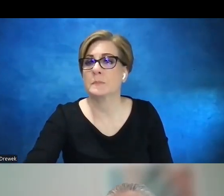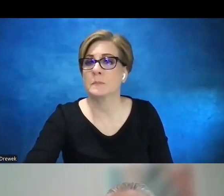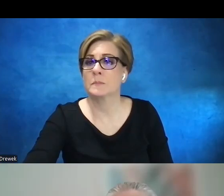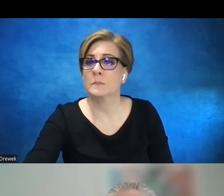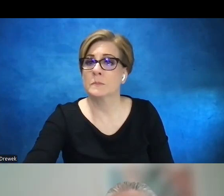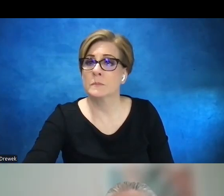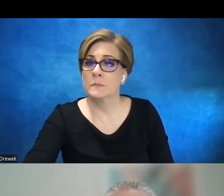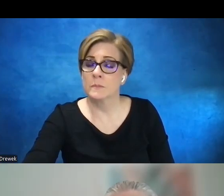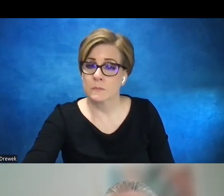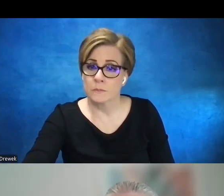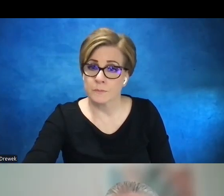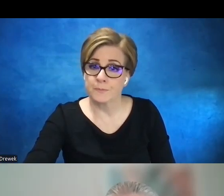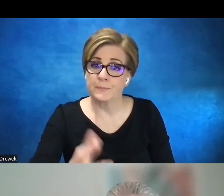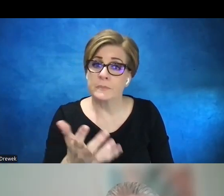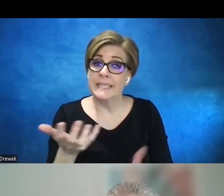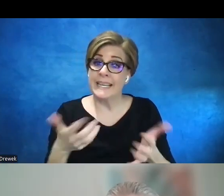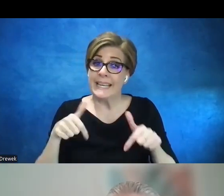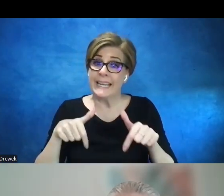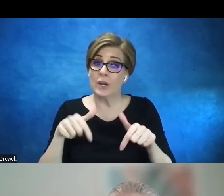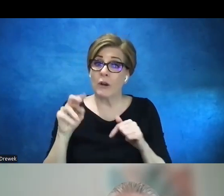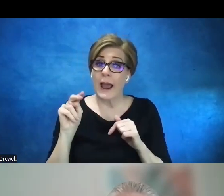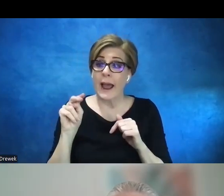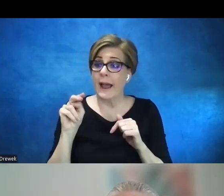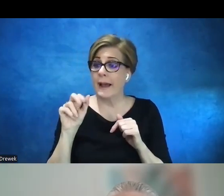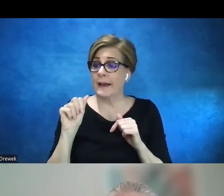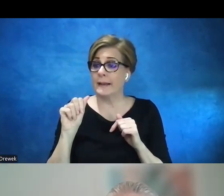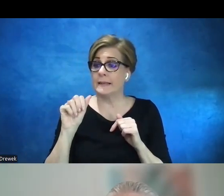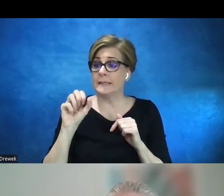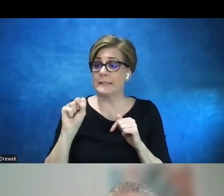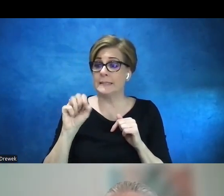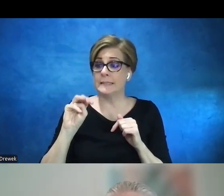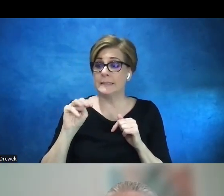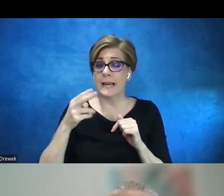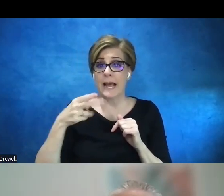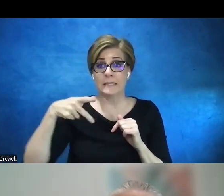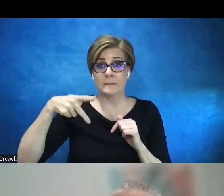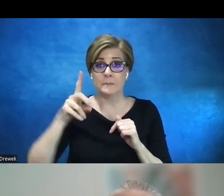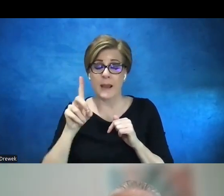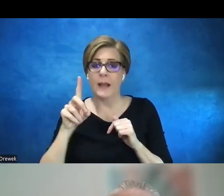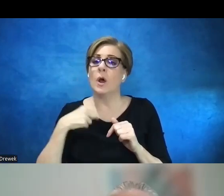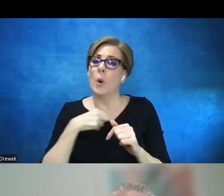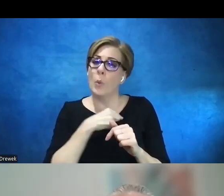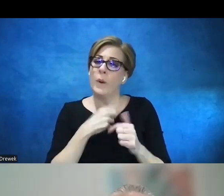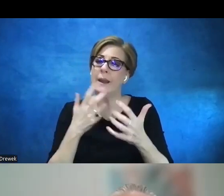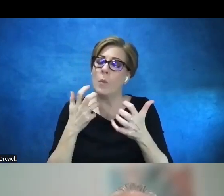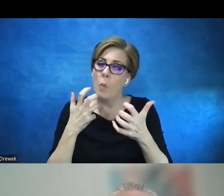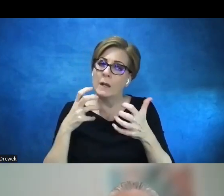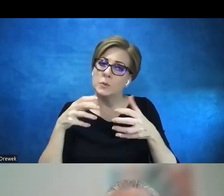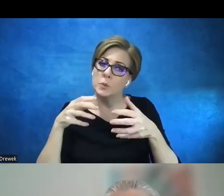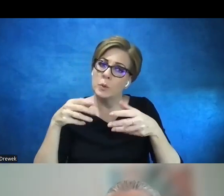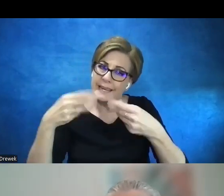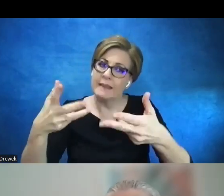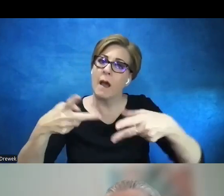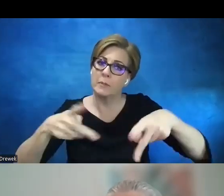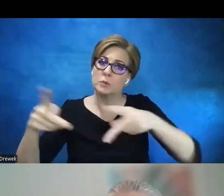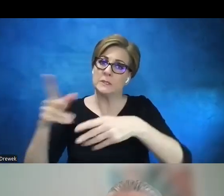So here at NASPID, one of the big things we do is try to create opportunities for sharing and replication. And so this Behavioral